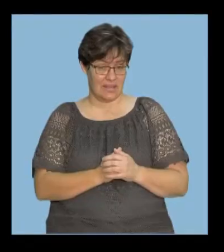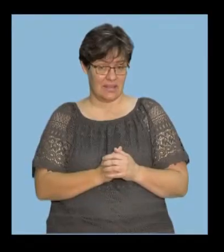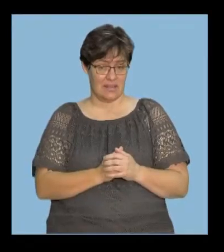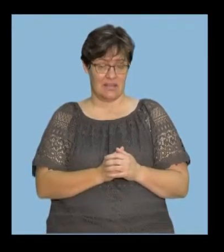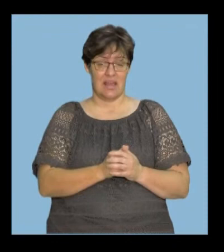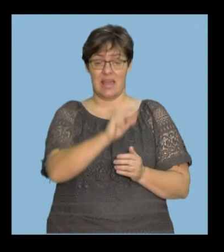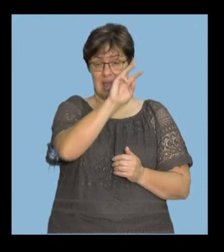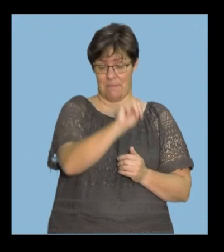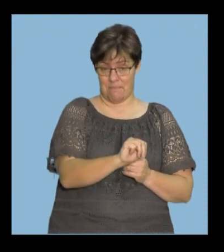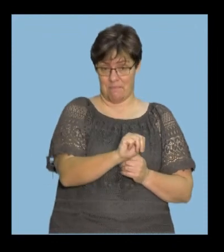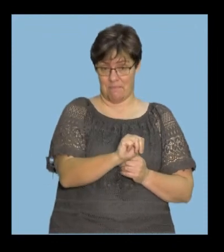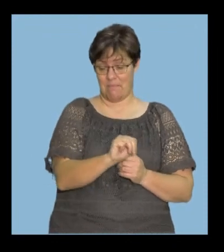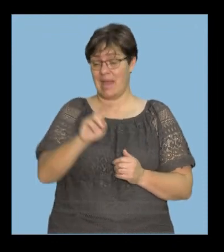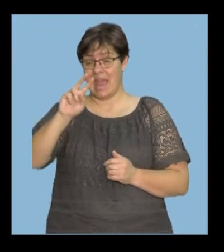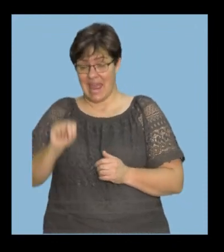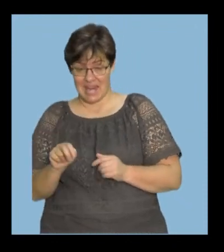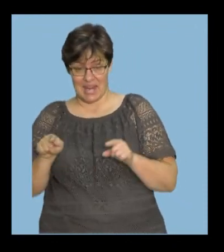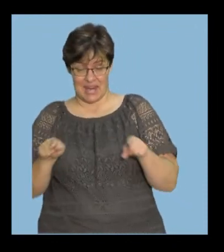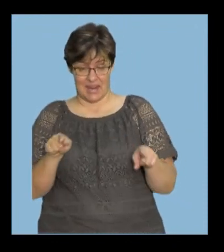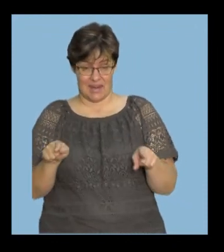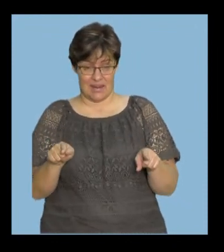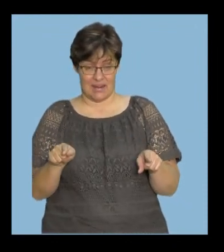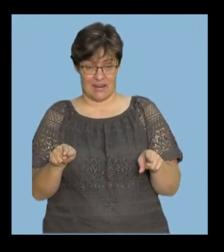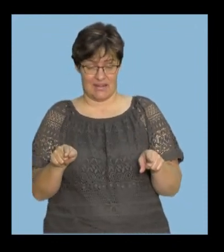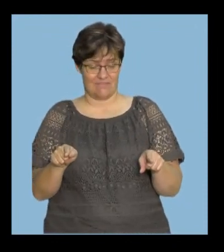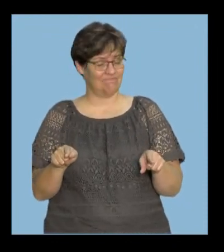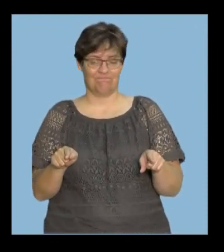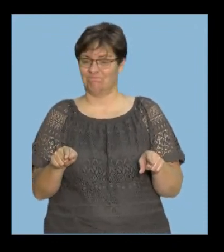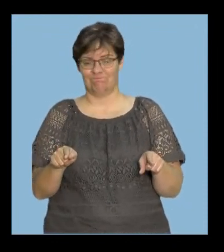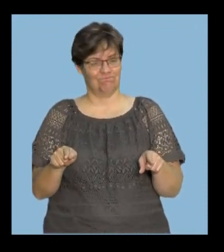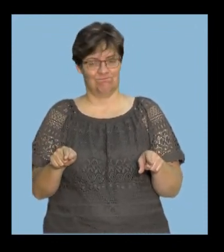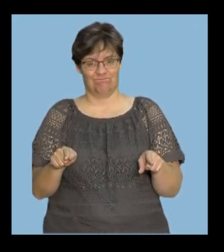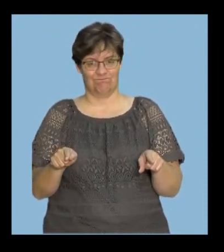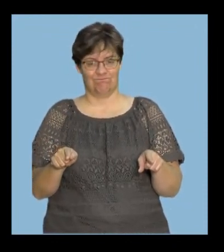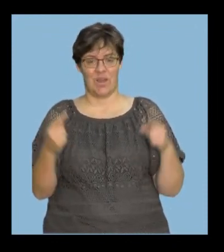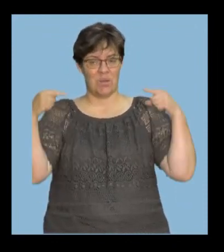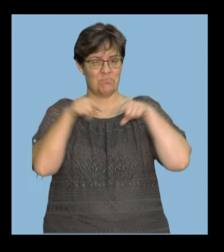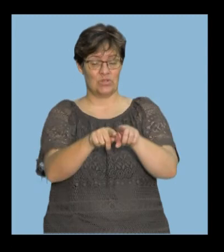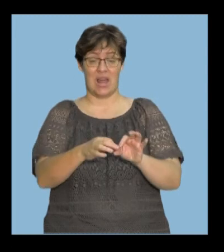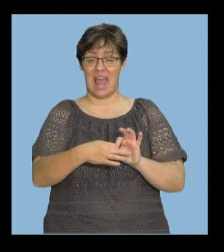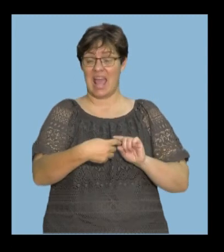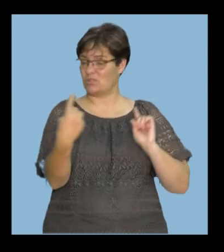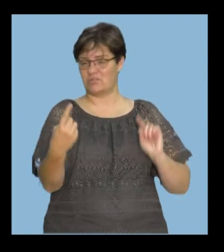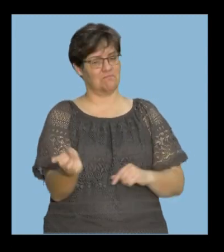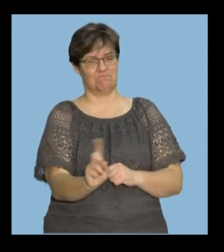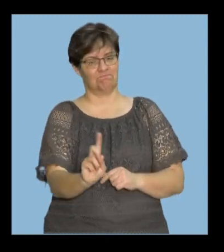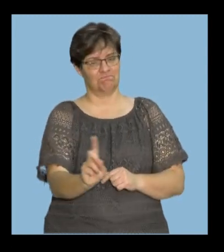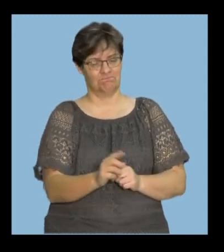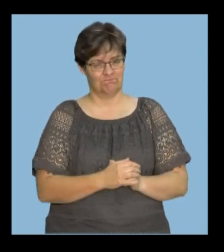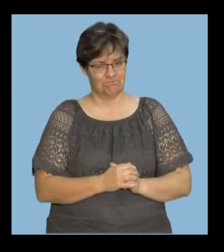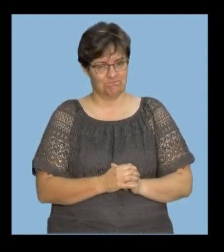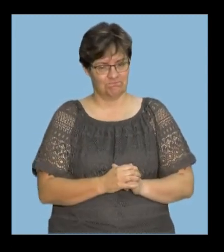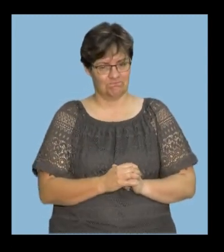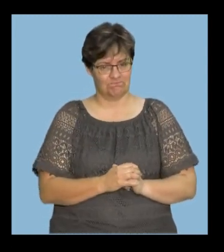is because M and N are not mutually